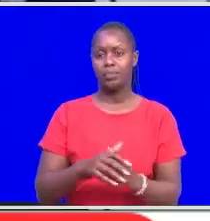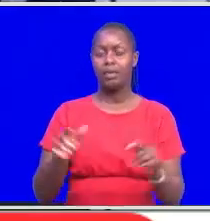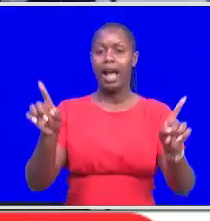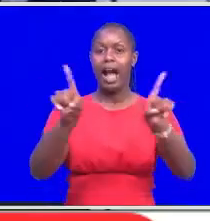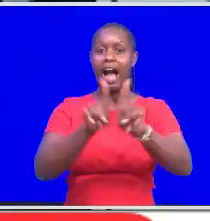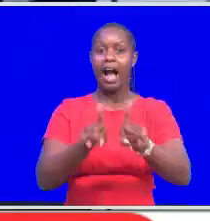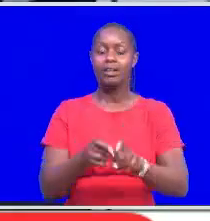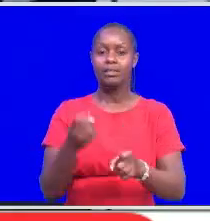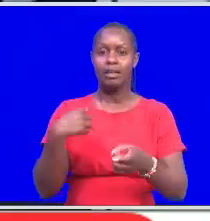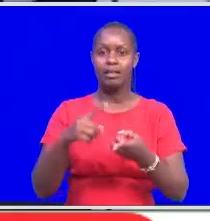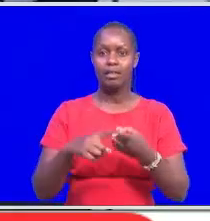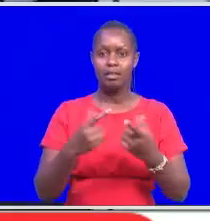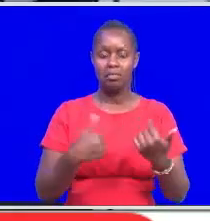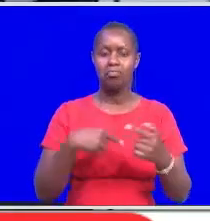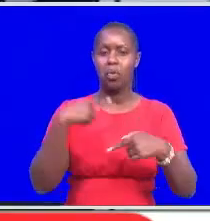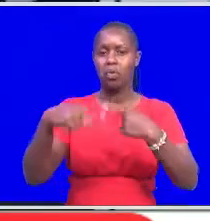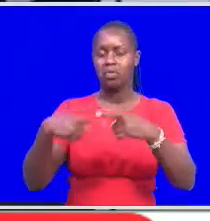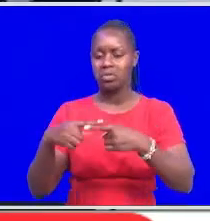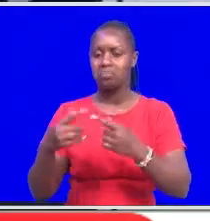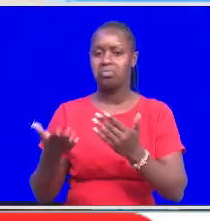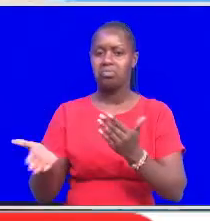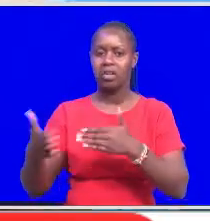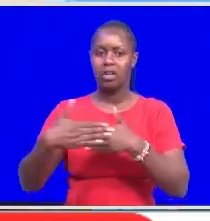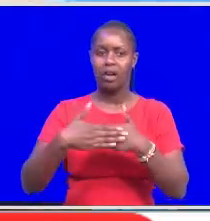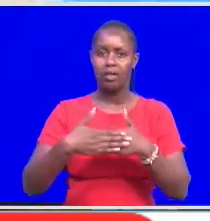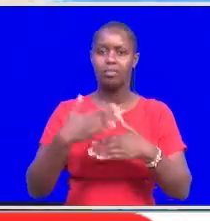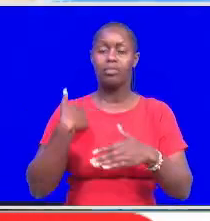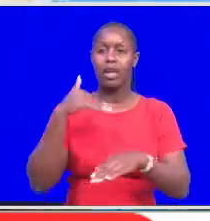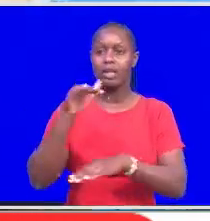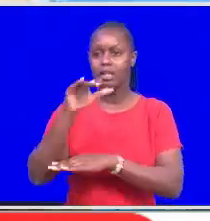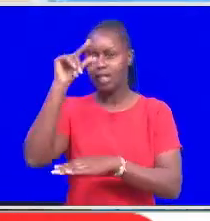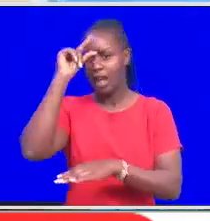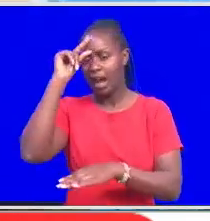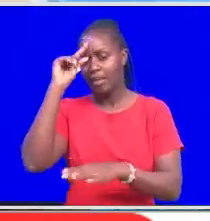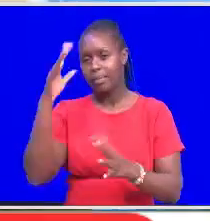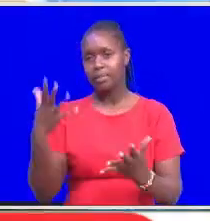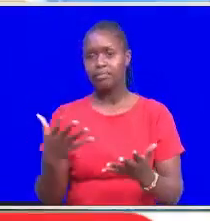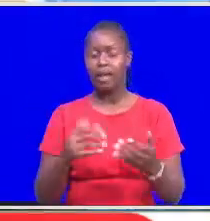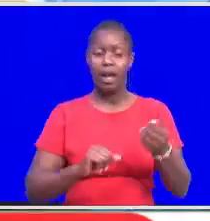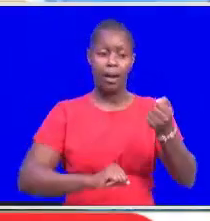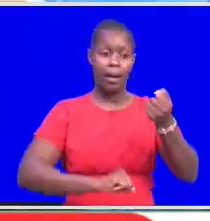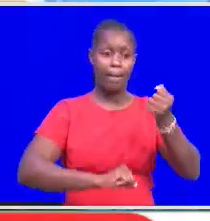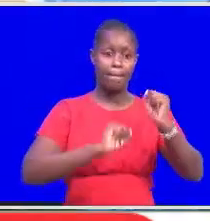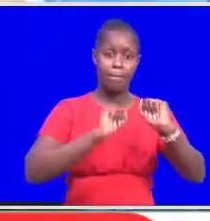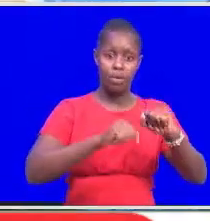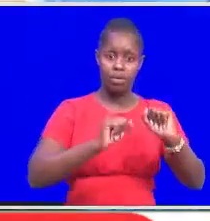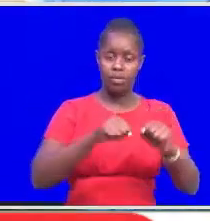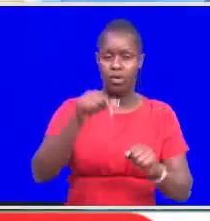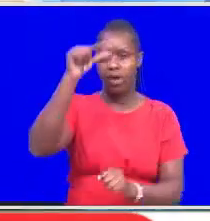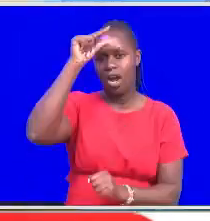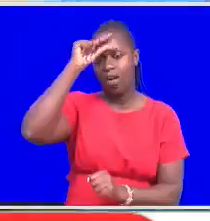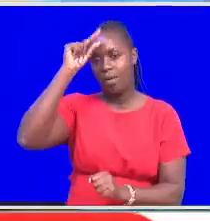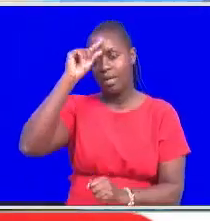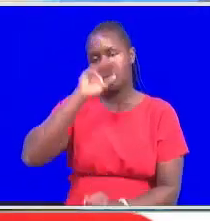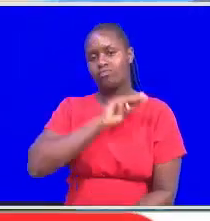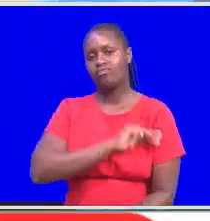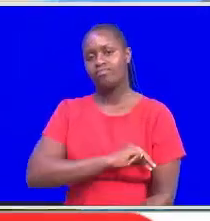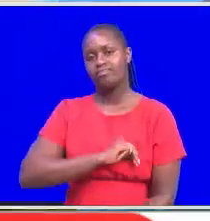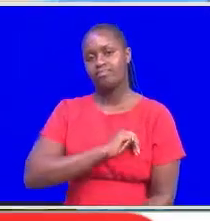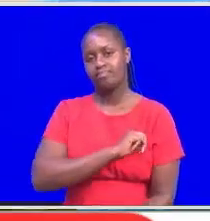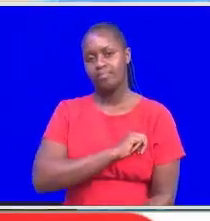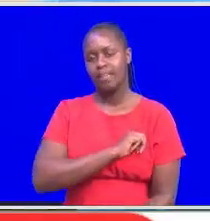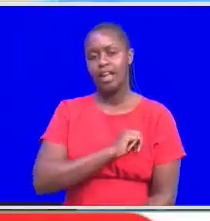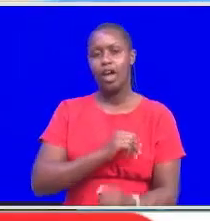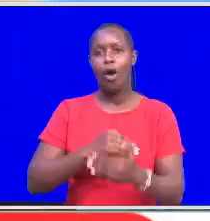the pieces, their call to the government is serikali inaweza kutusikilia huruma watujenge kwa